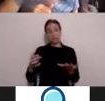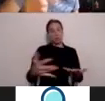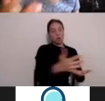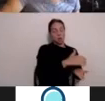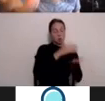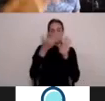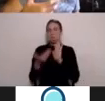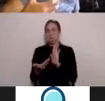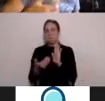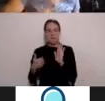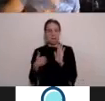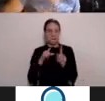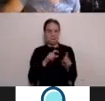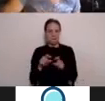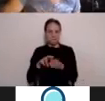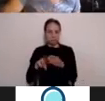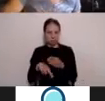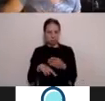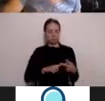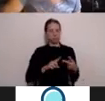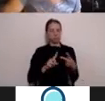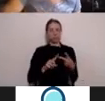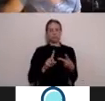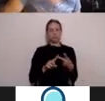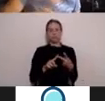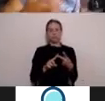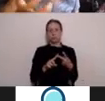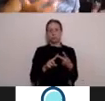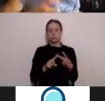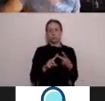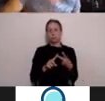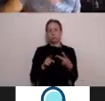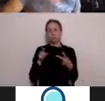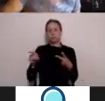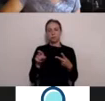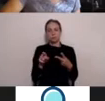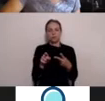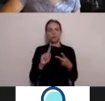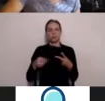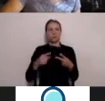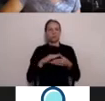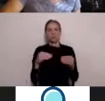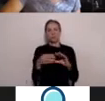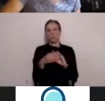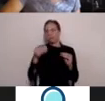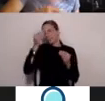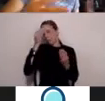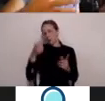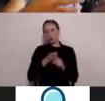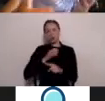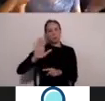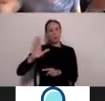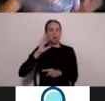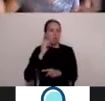survey results. And then just our parent leaders were sharing also just anecdotal information as far as their